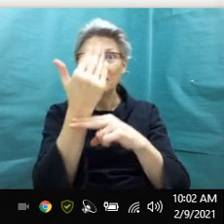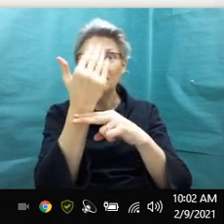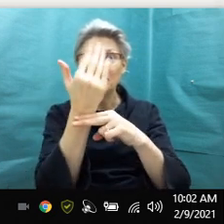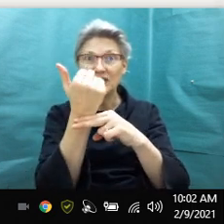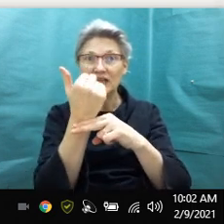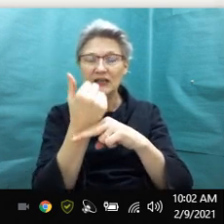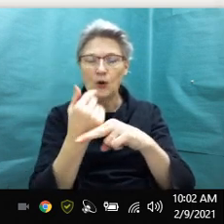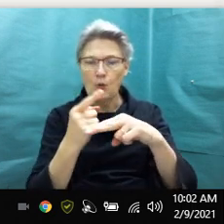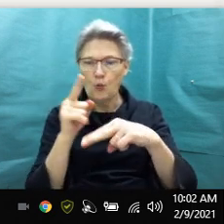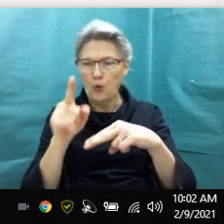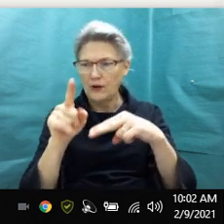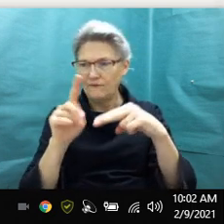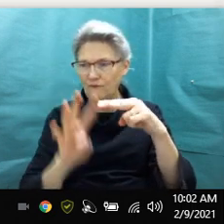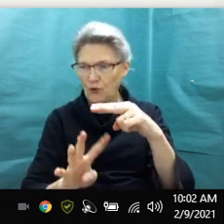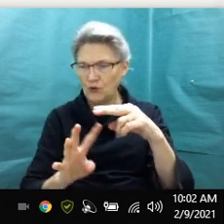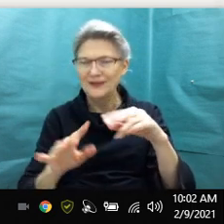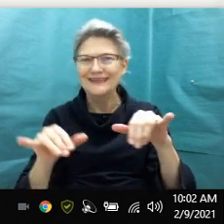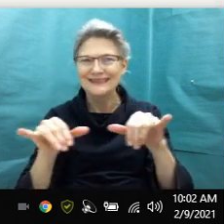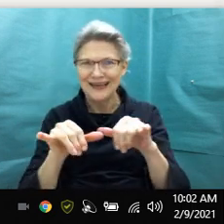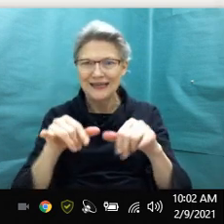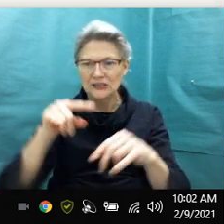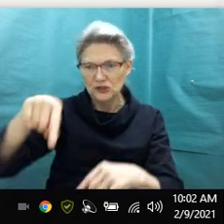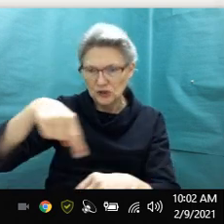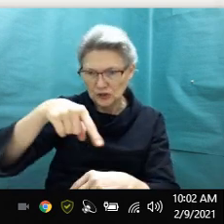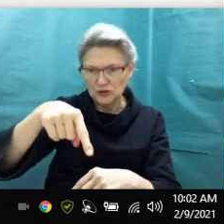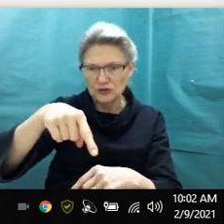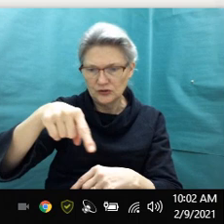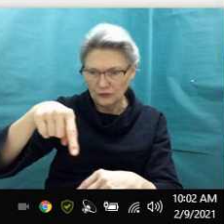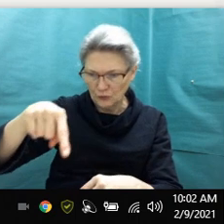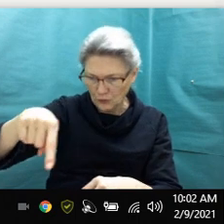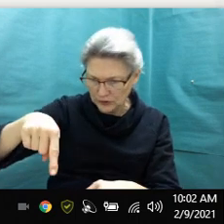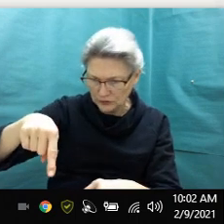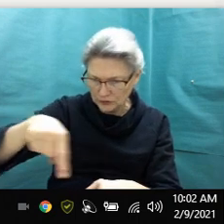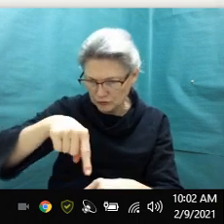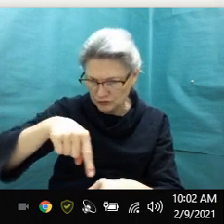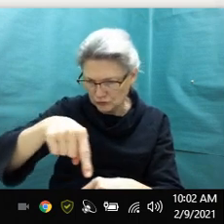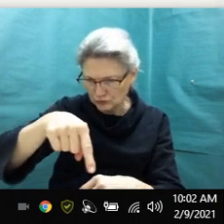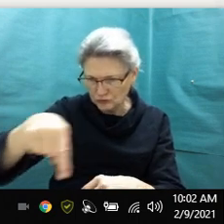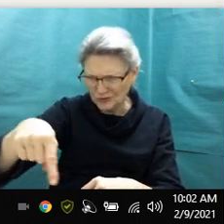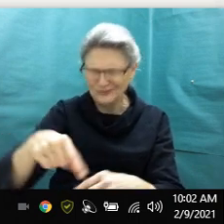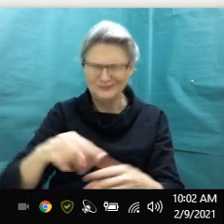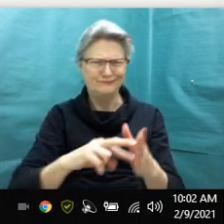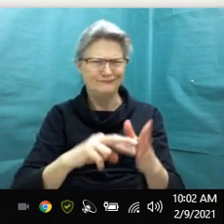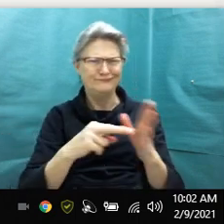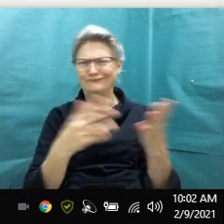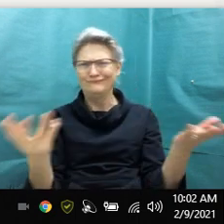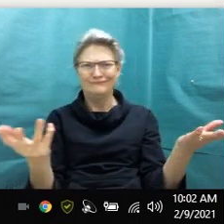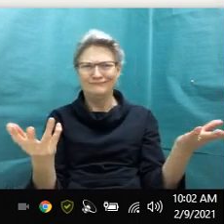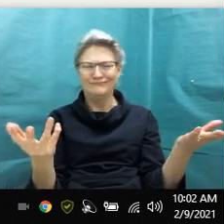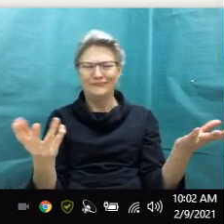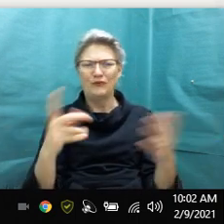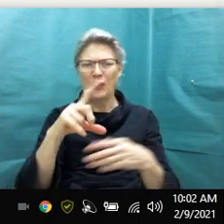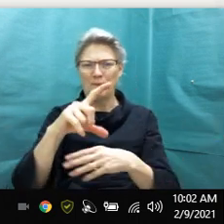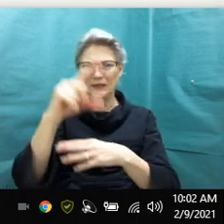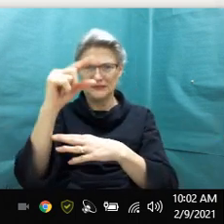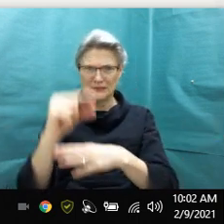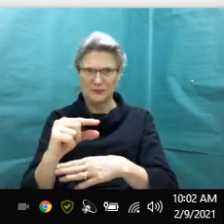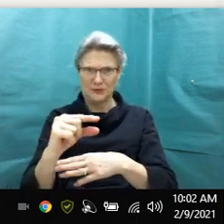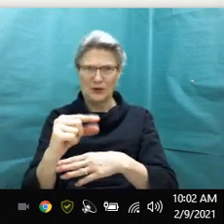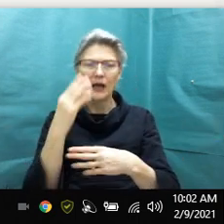15 1/4 size turns, 15 quarter turns. Well, what is that in a mixed number? I know